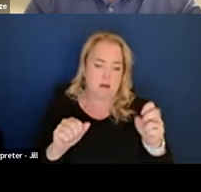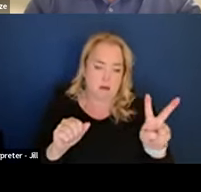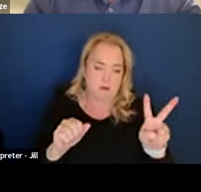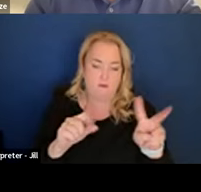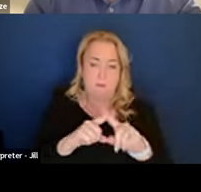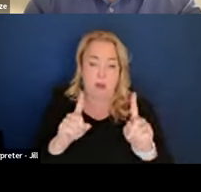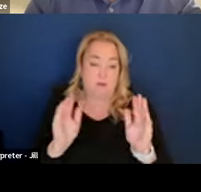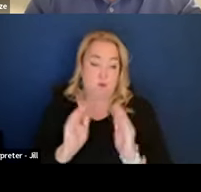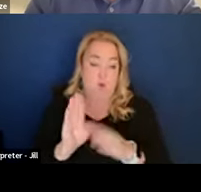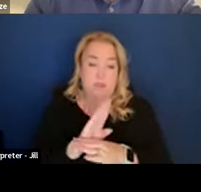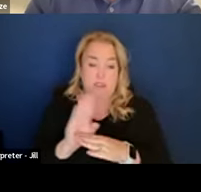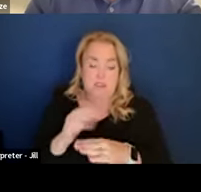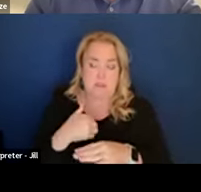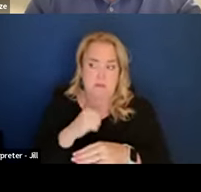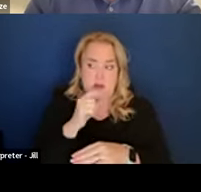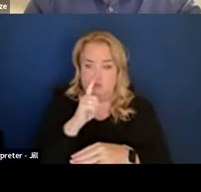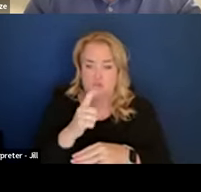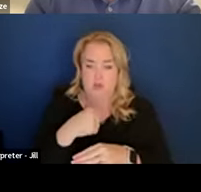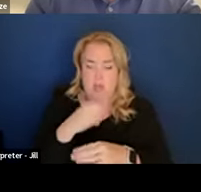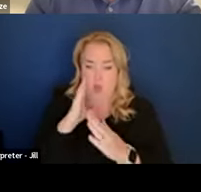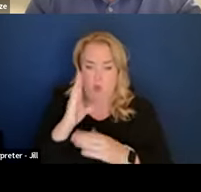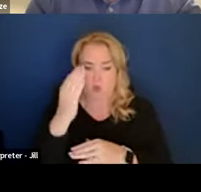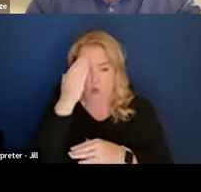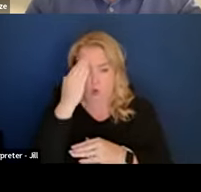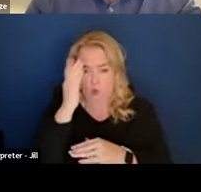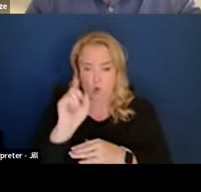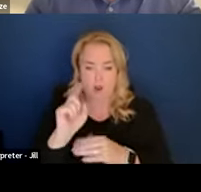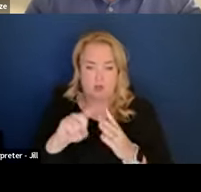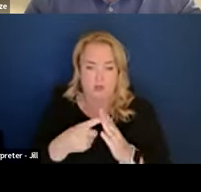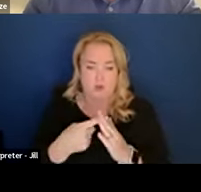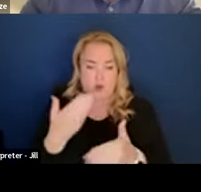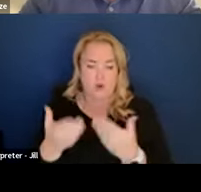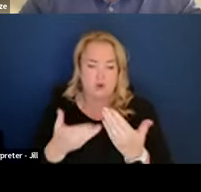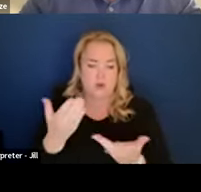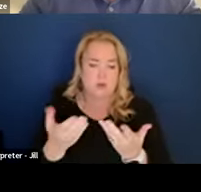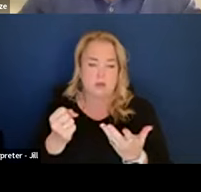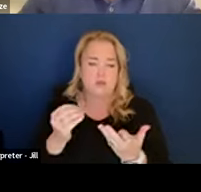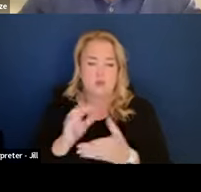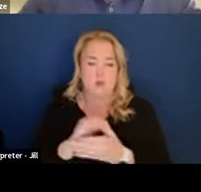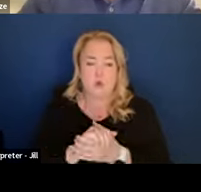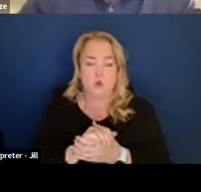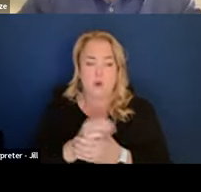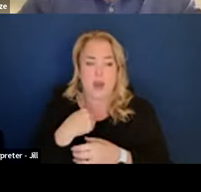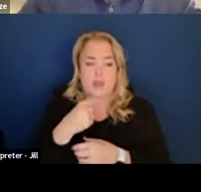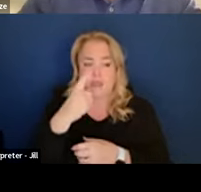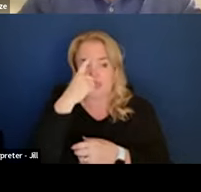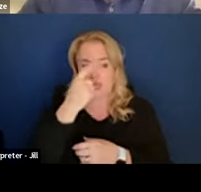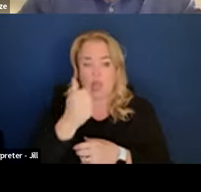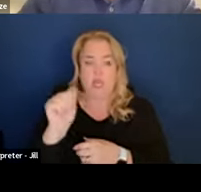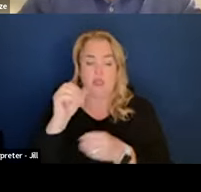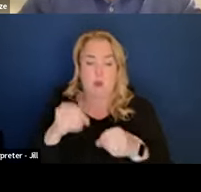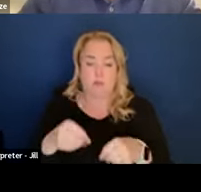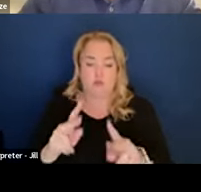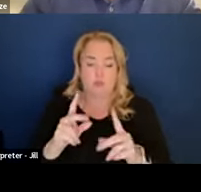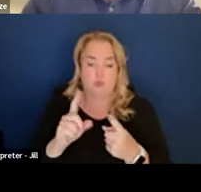as a small business, I'm not sure I would know where to start. And so I think any opportunities to